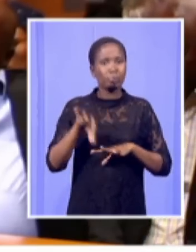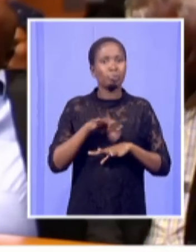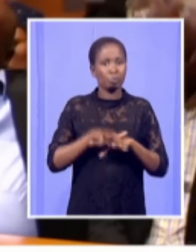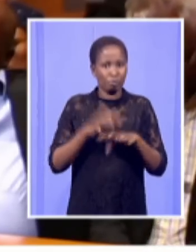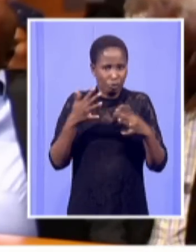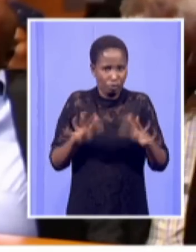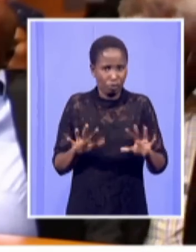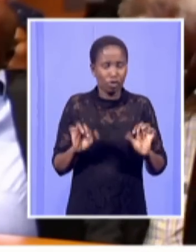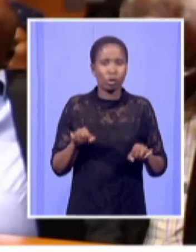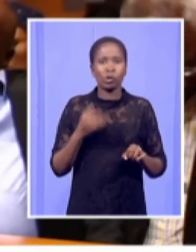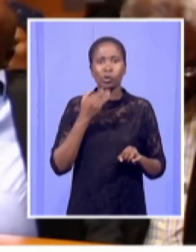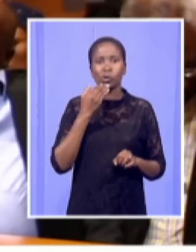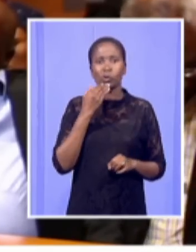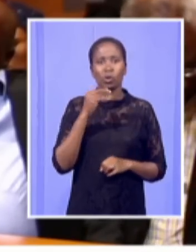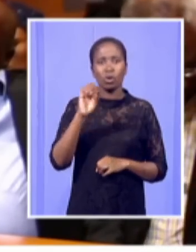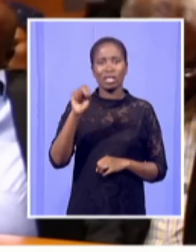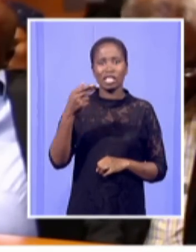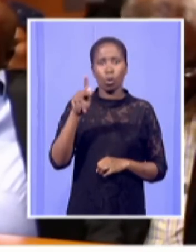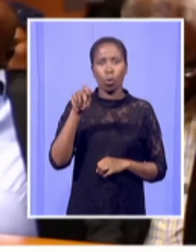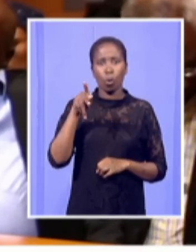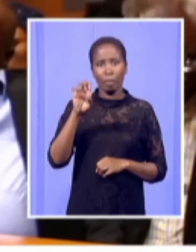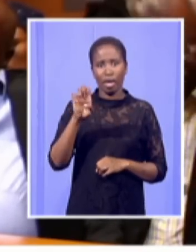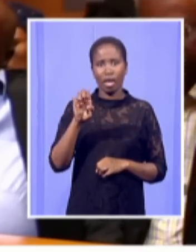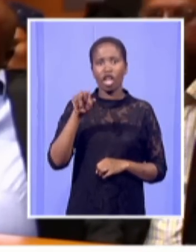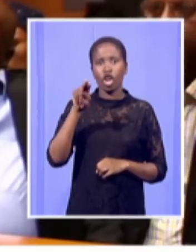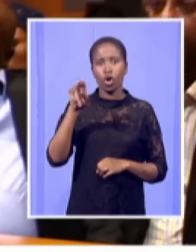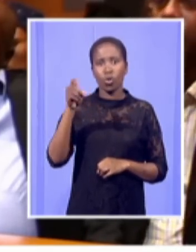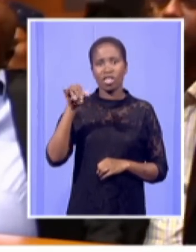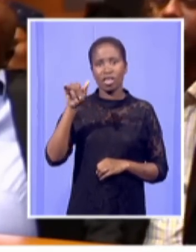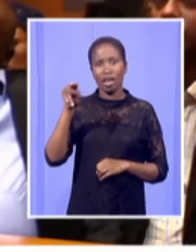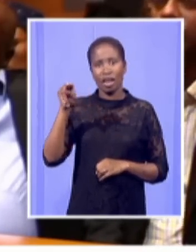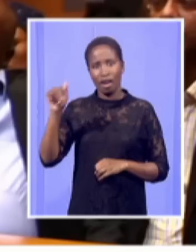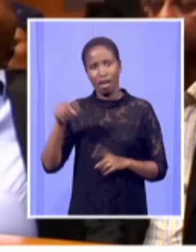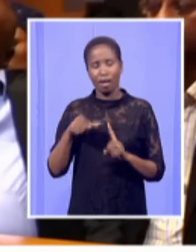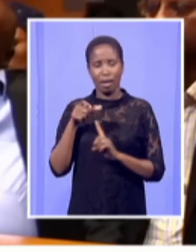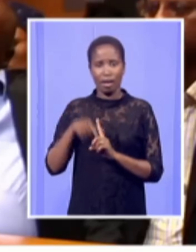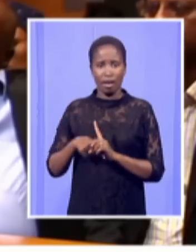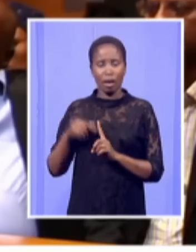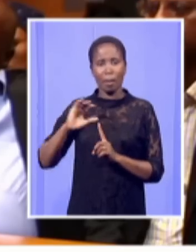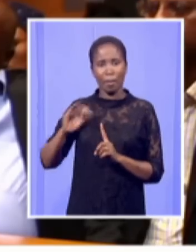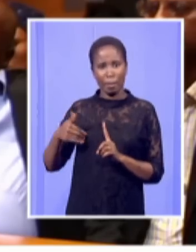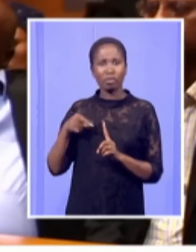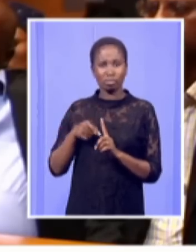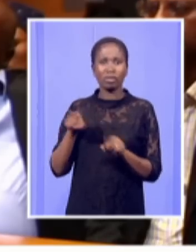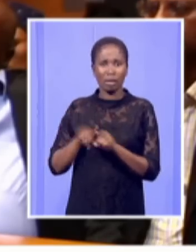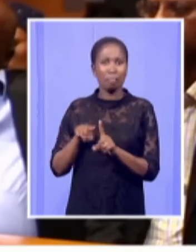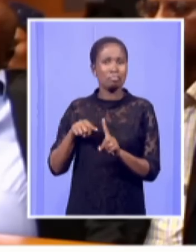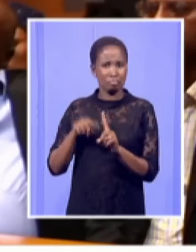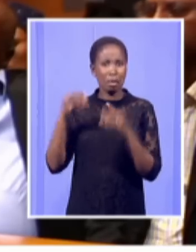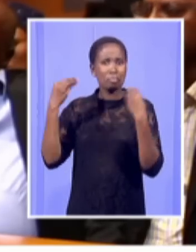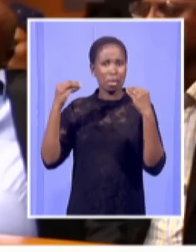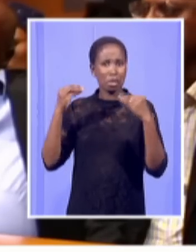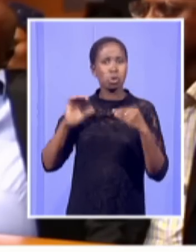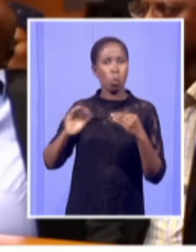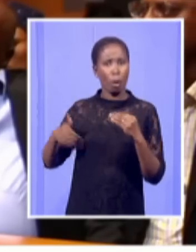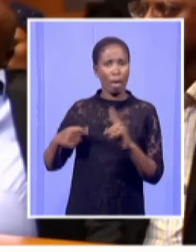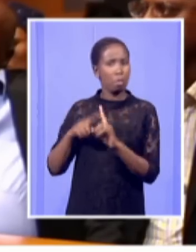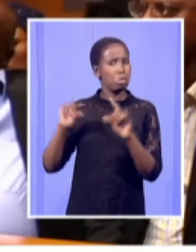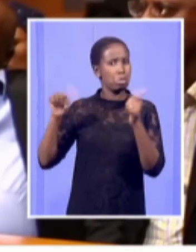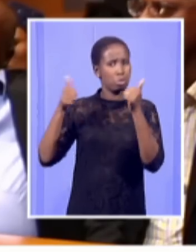to Mbalenhle Mthethwa, who in her own right is also a well-established and settled businesswoman in South